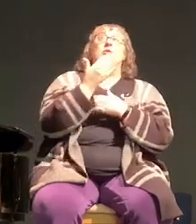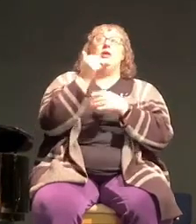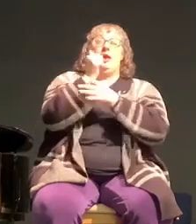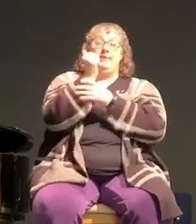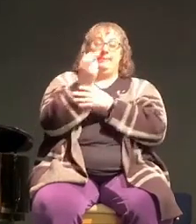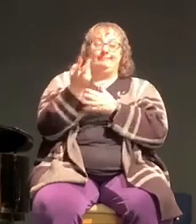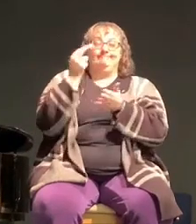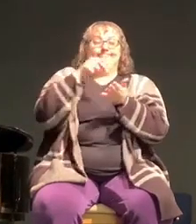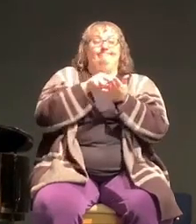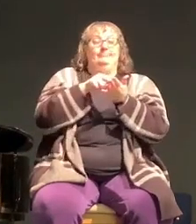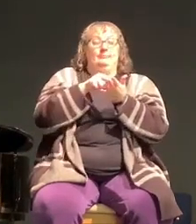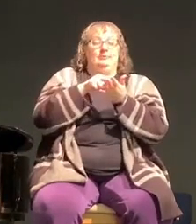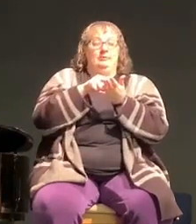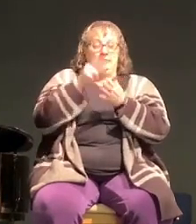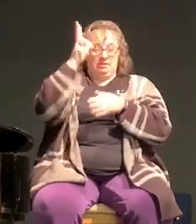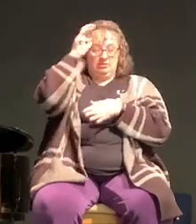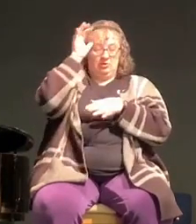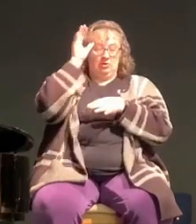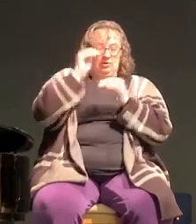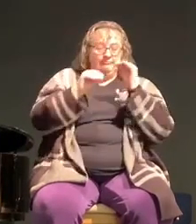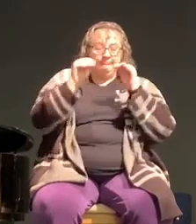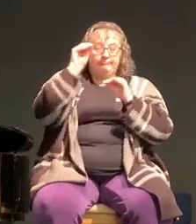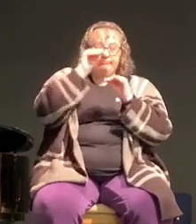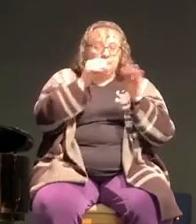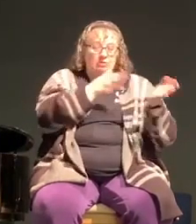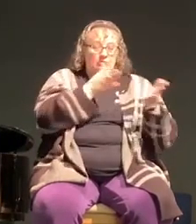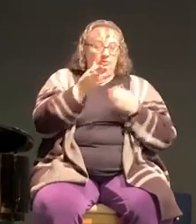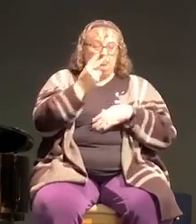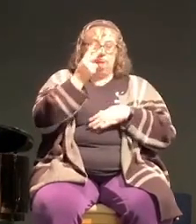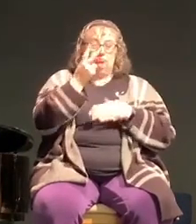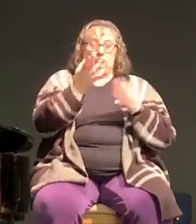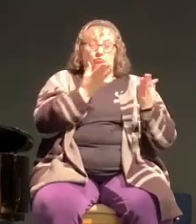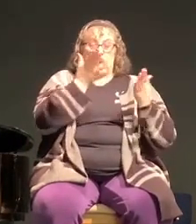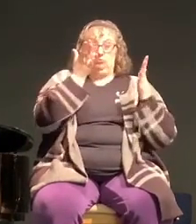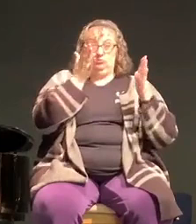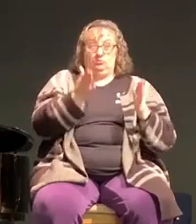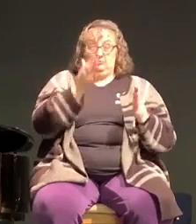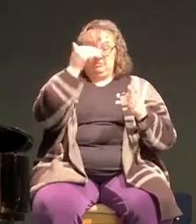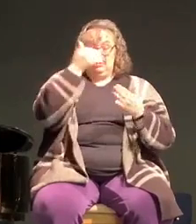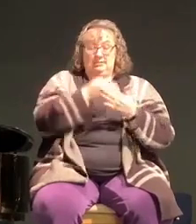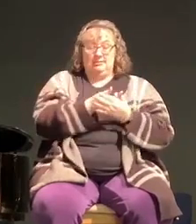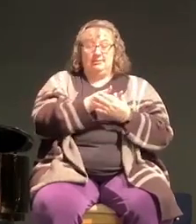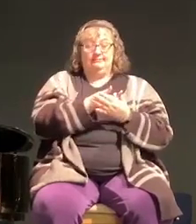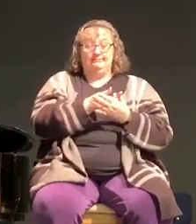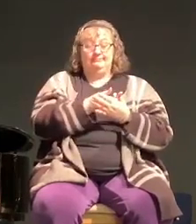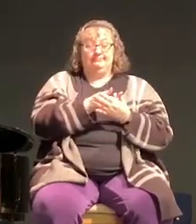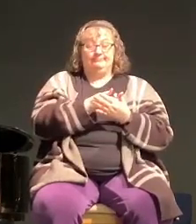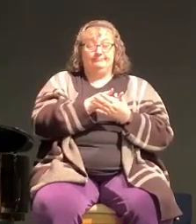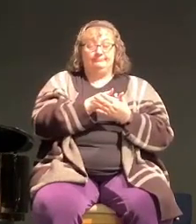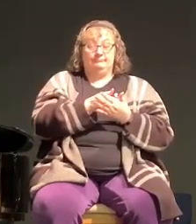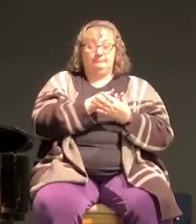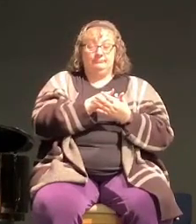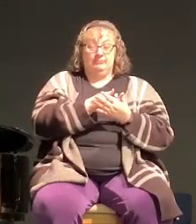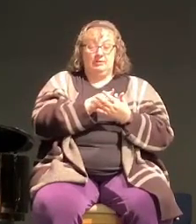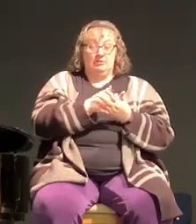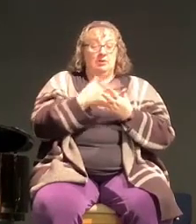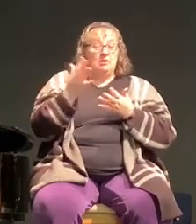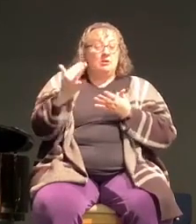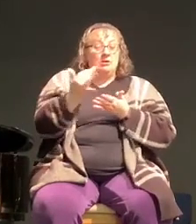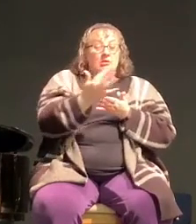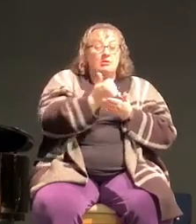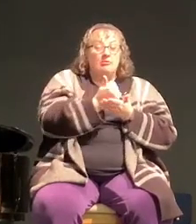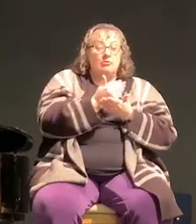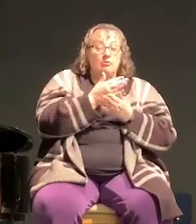got up and loaded his donkey. He took with him two of his servants and his son Isaac. When he had cut enough wood for the